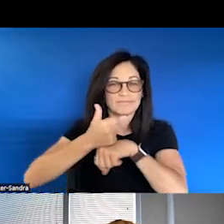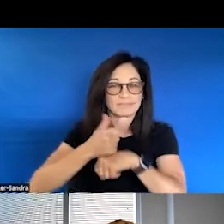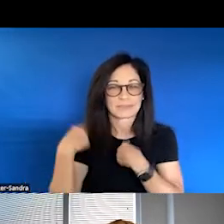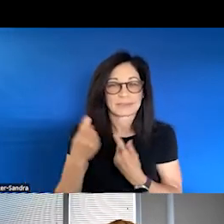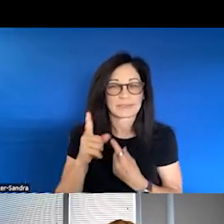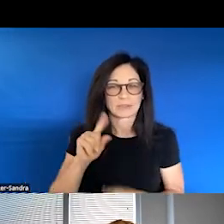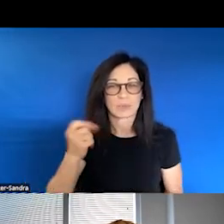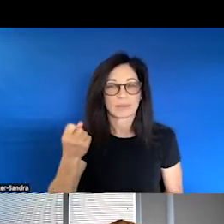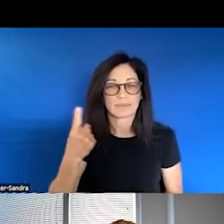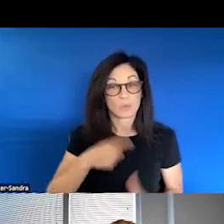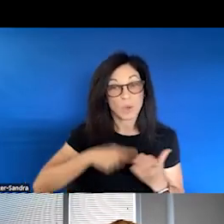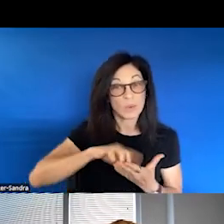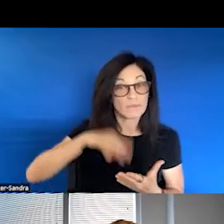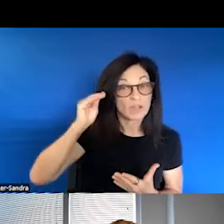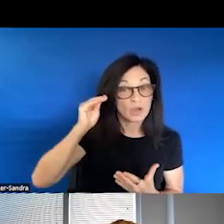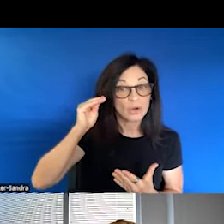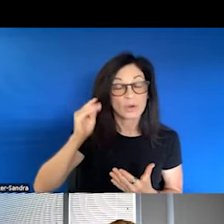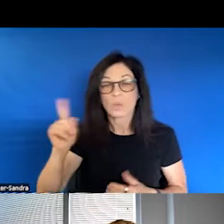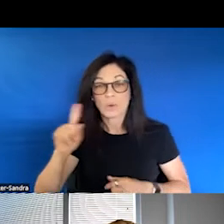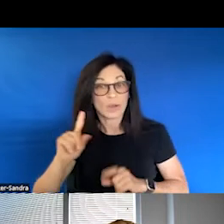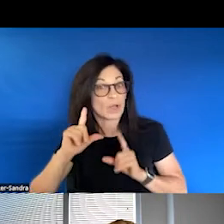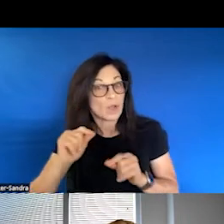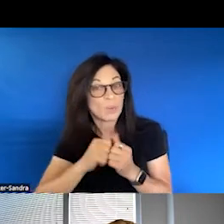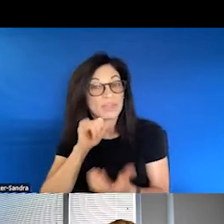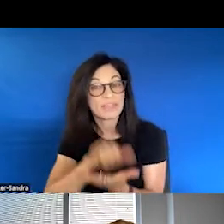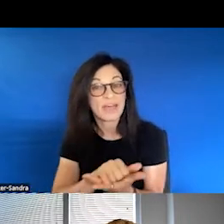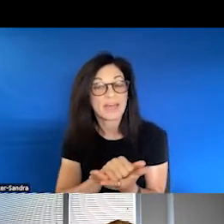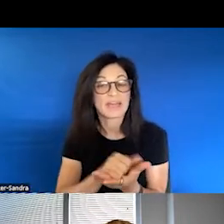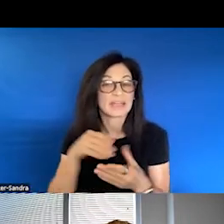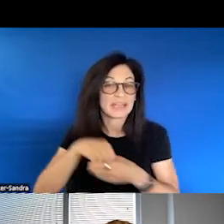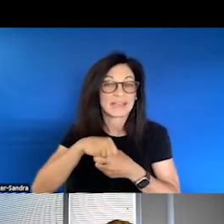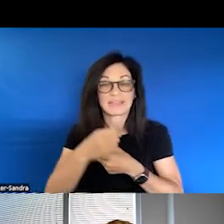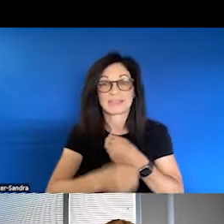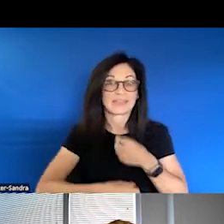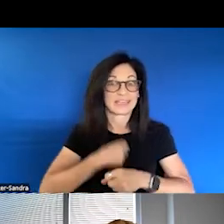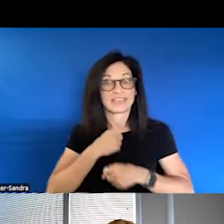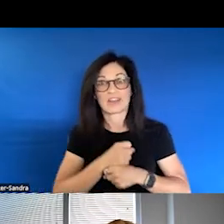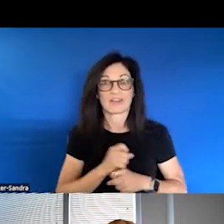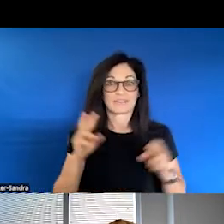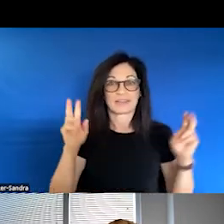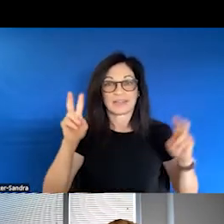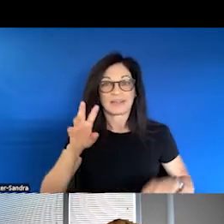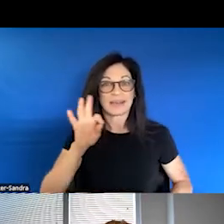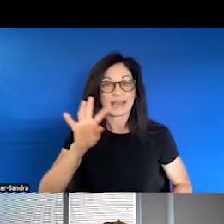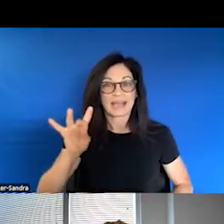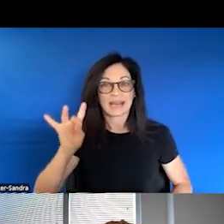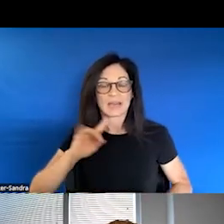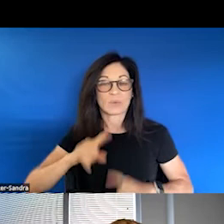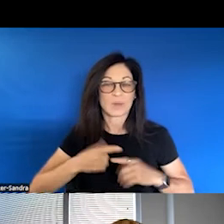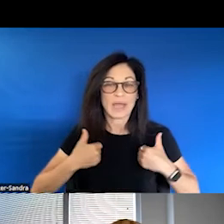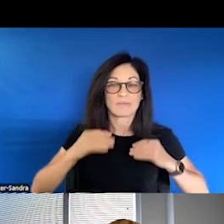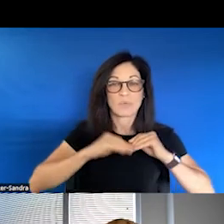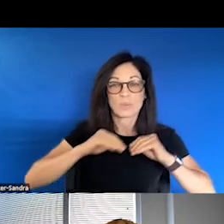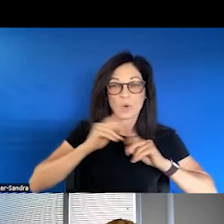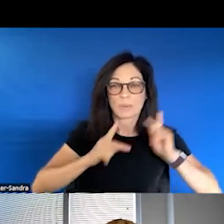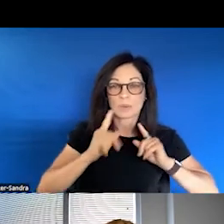we've learned about it, and where we're going with it in the era of 988 as we get more people contacting us who are in